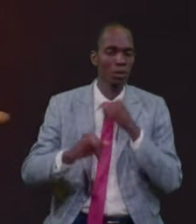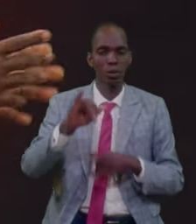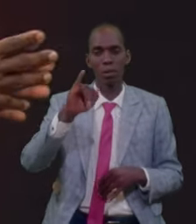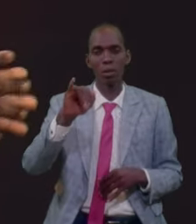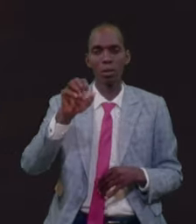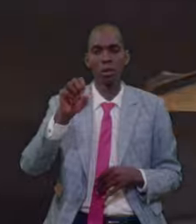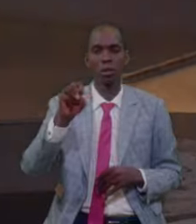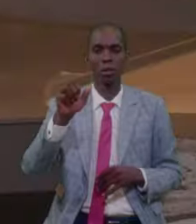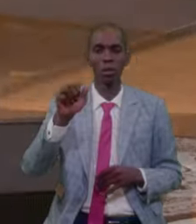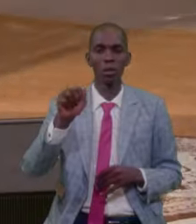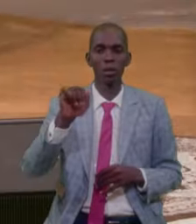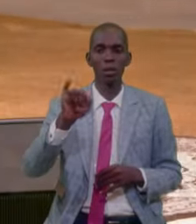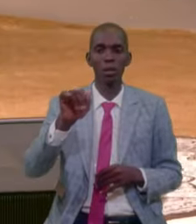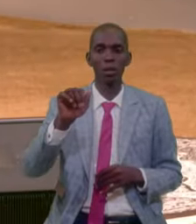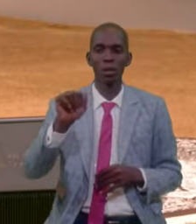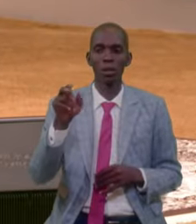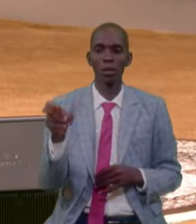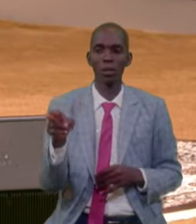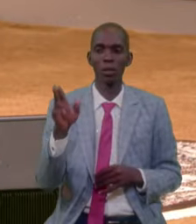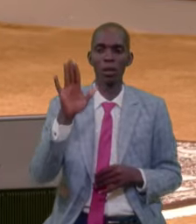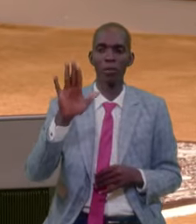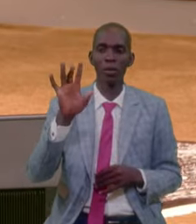58. And we're reading from verse 1. Isaiah